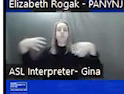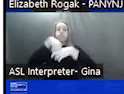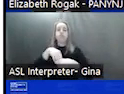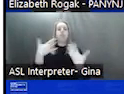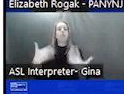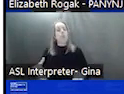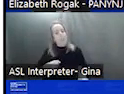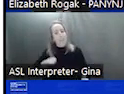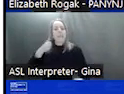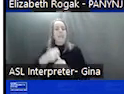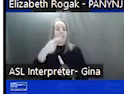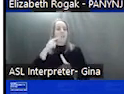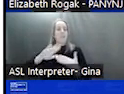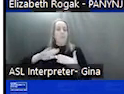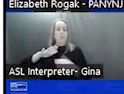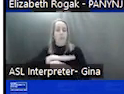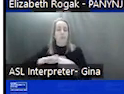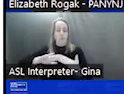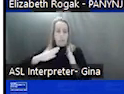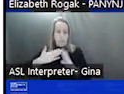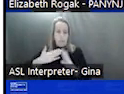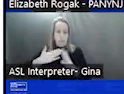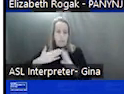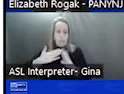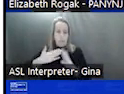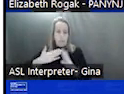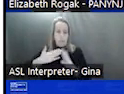you again for allowing us to provide some comment.